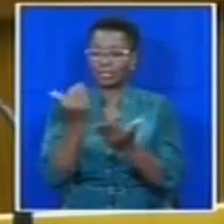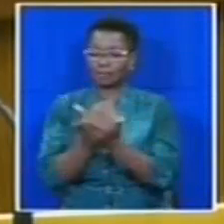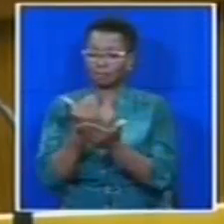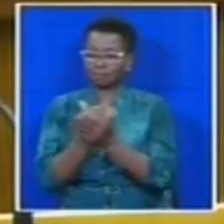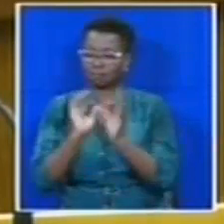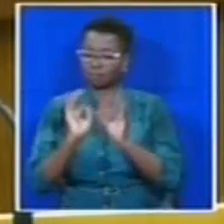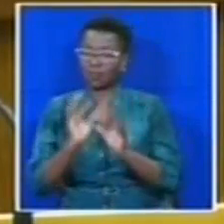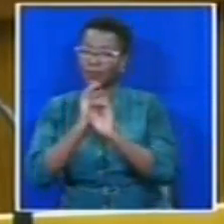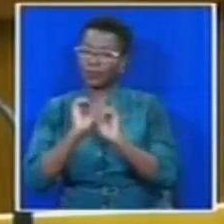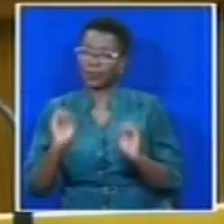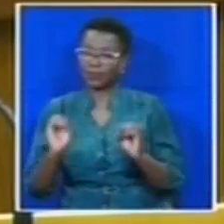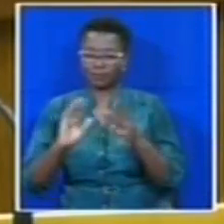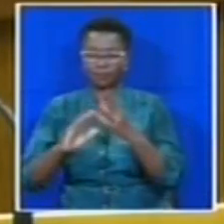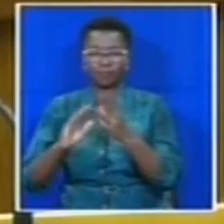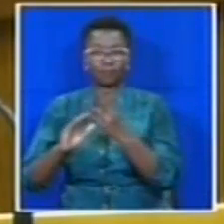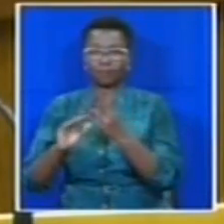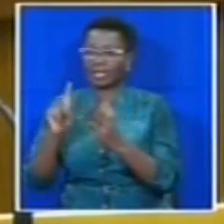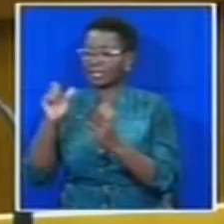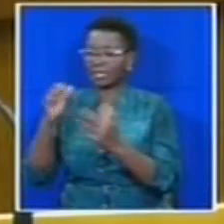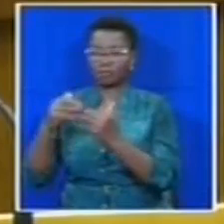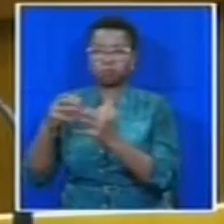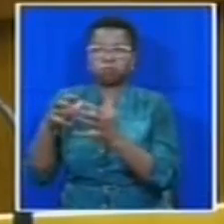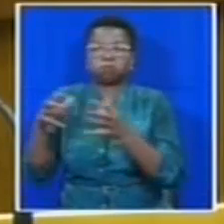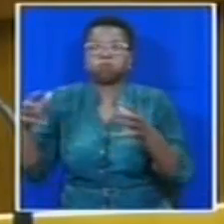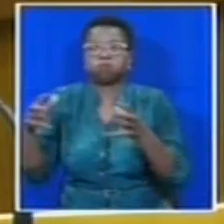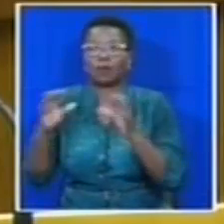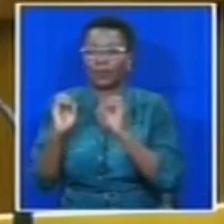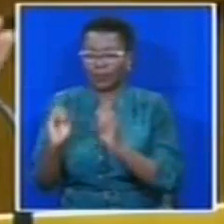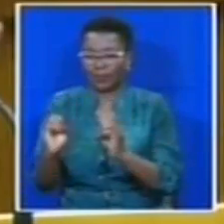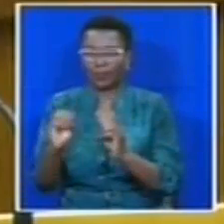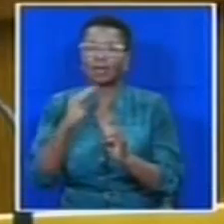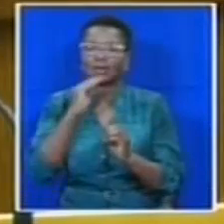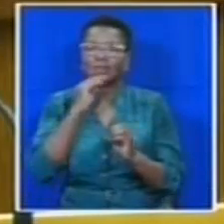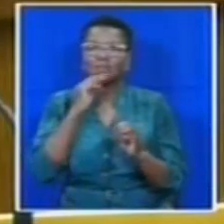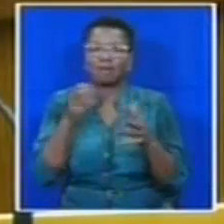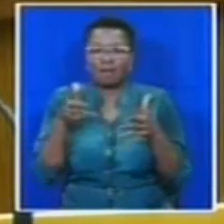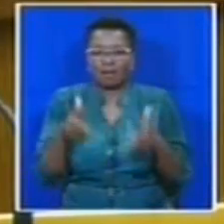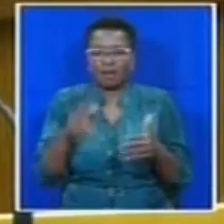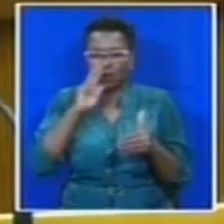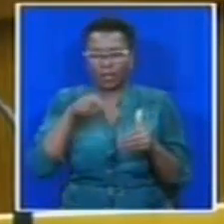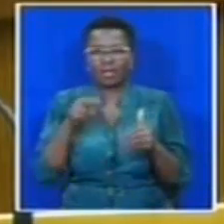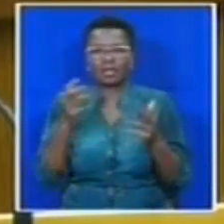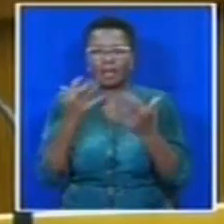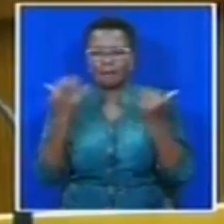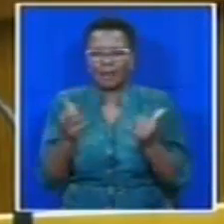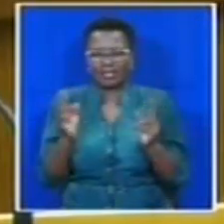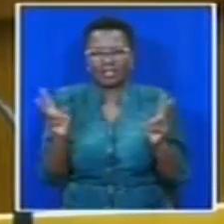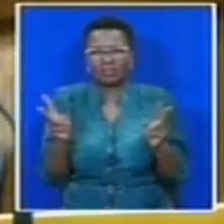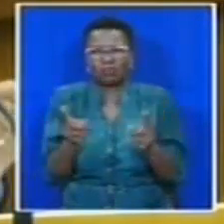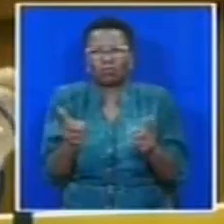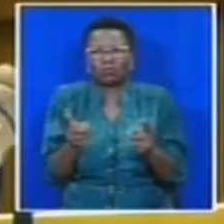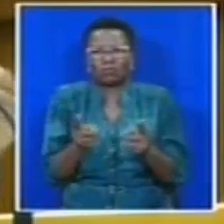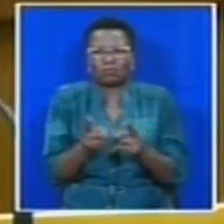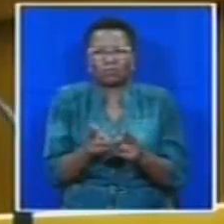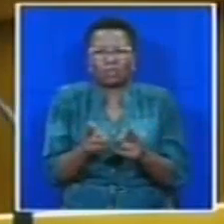properly, if we do not generate revenue in the economy, then we've got to take a squeeze, if you like, and a hit both